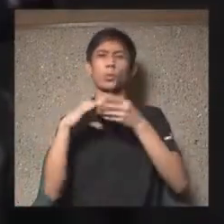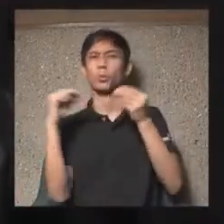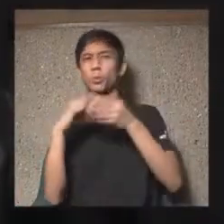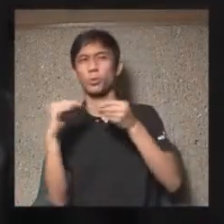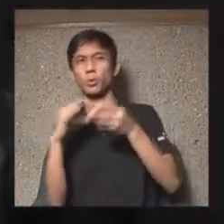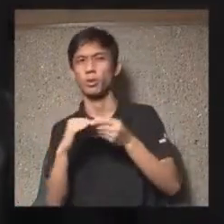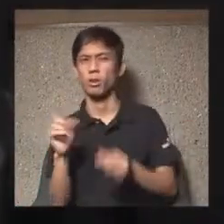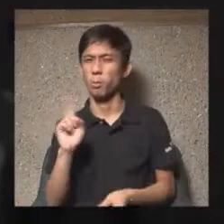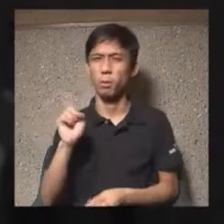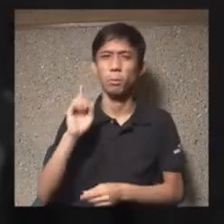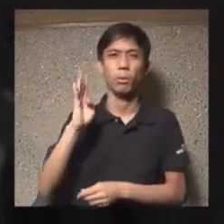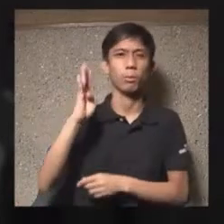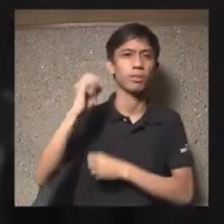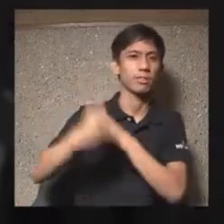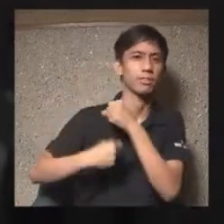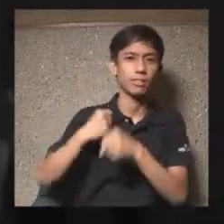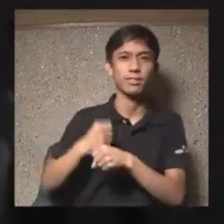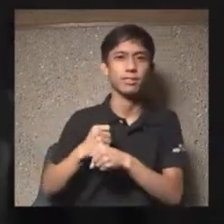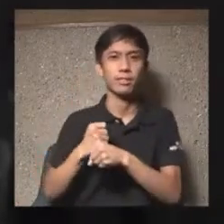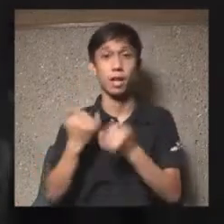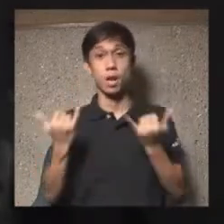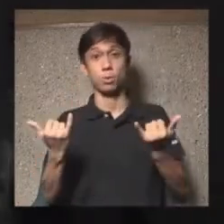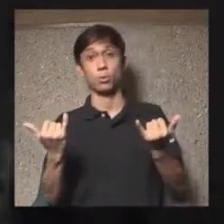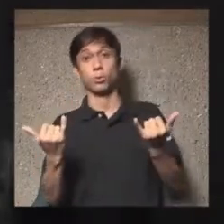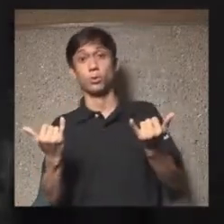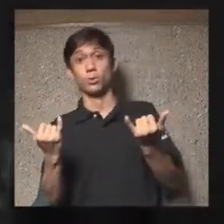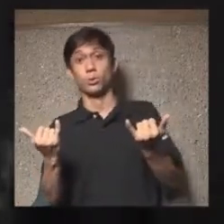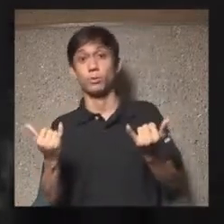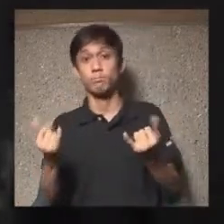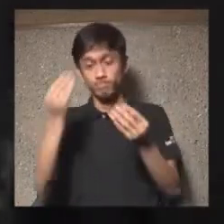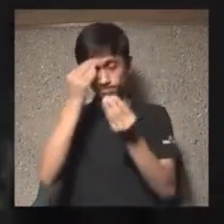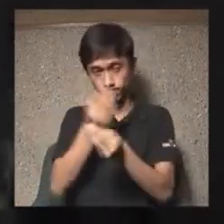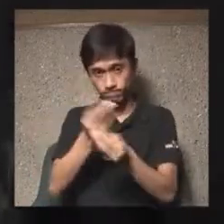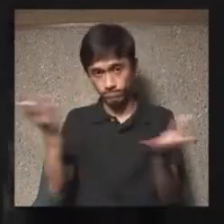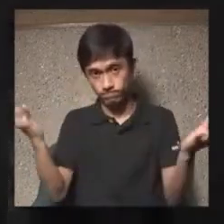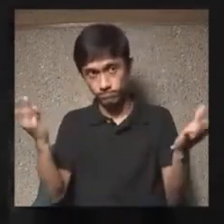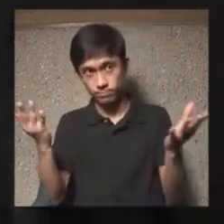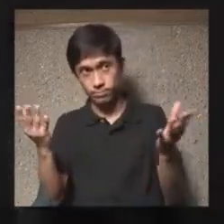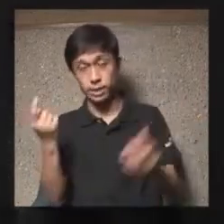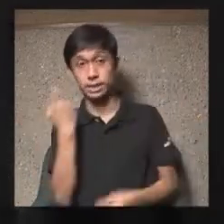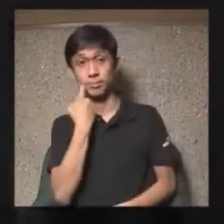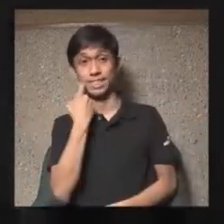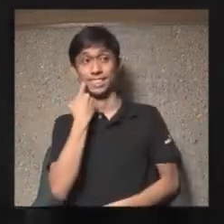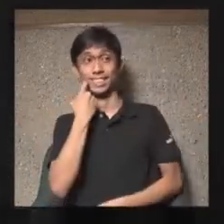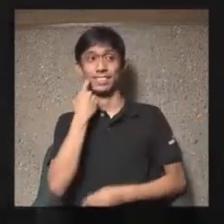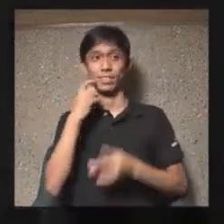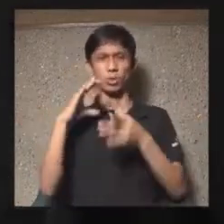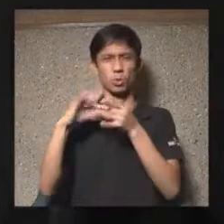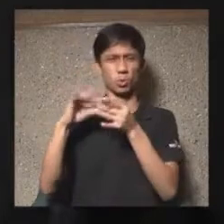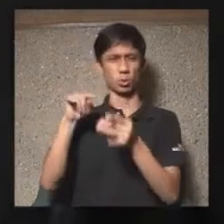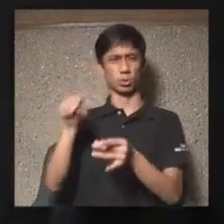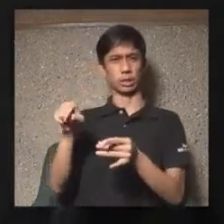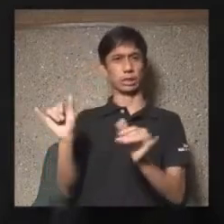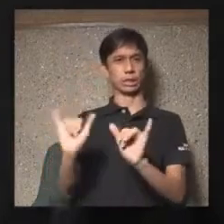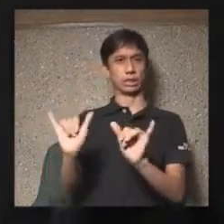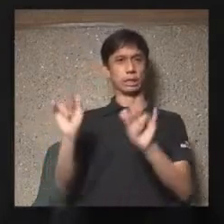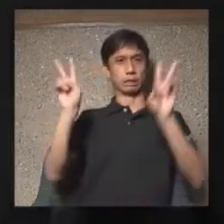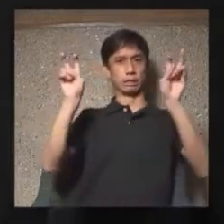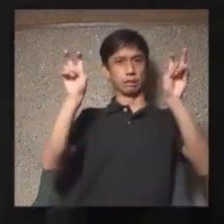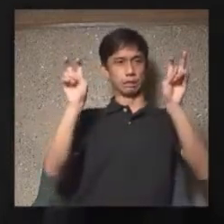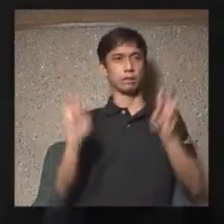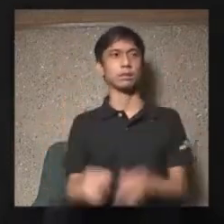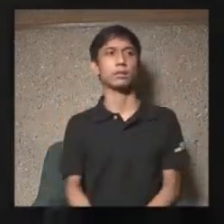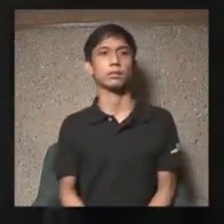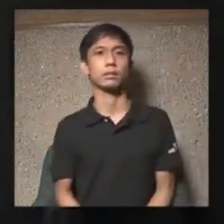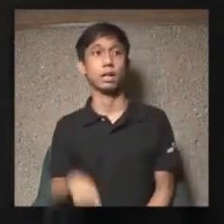a recent one. Same theme. I'm an entrepreneur now for the past 20